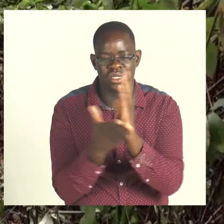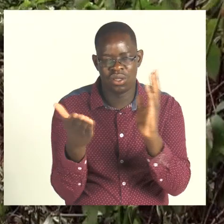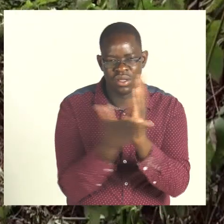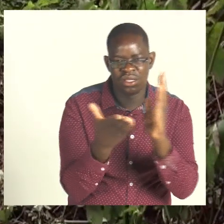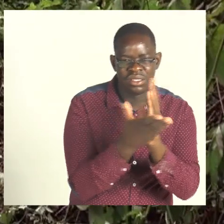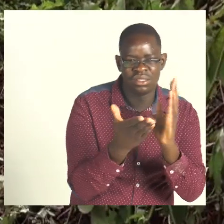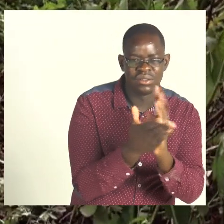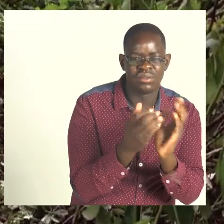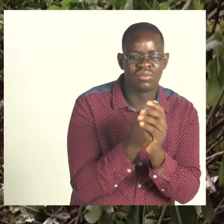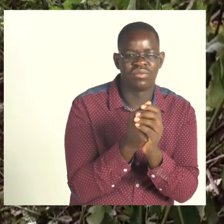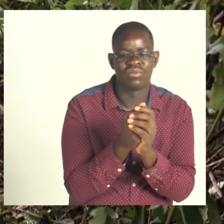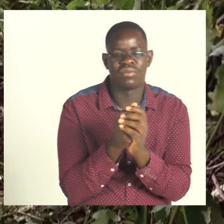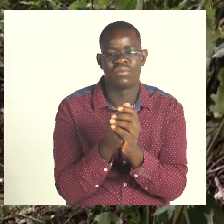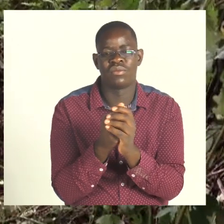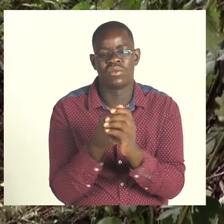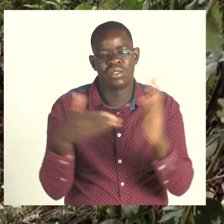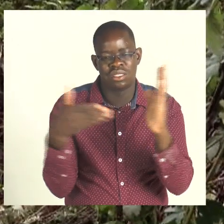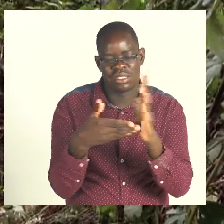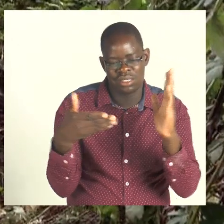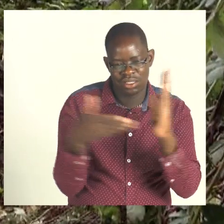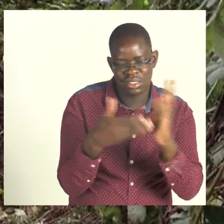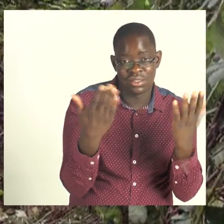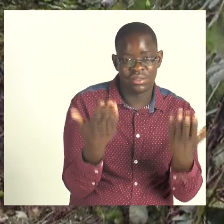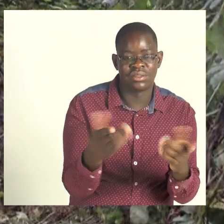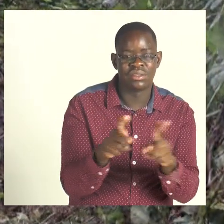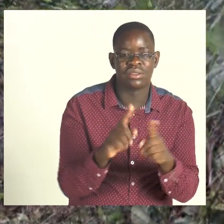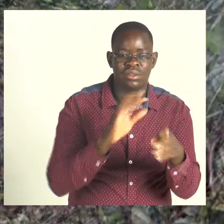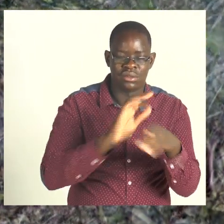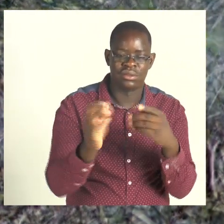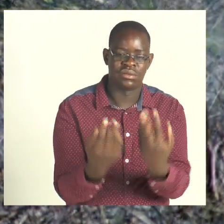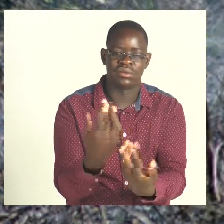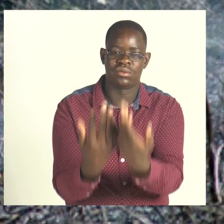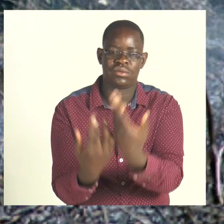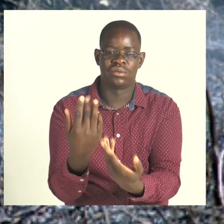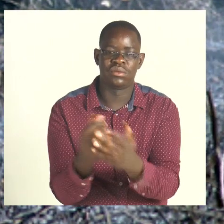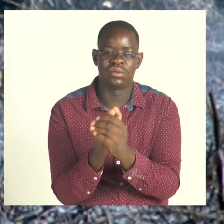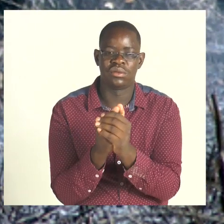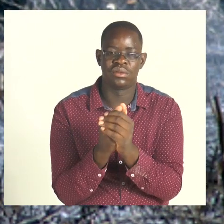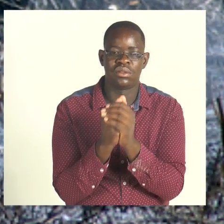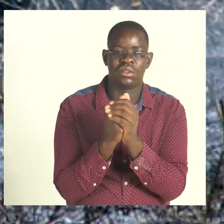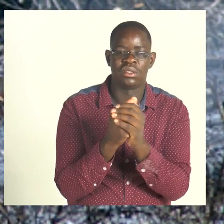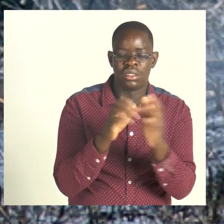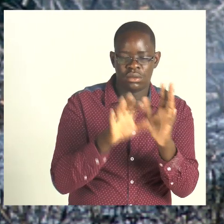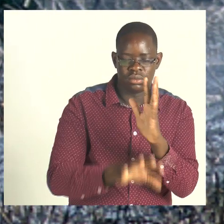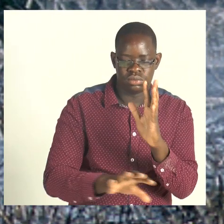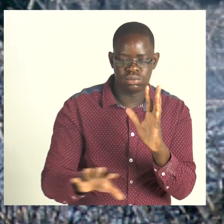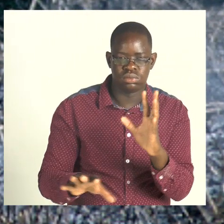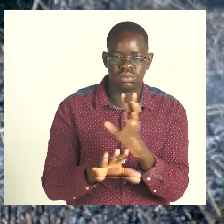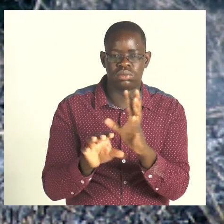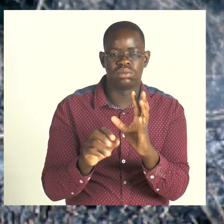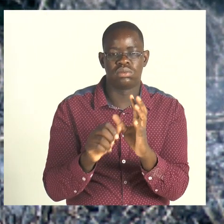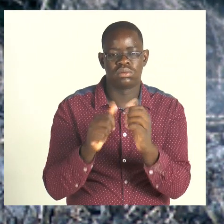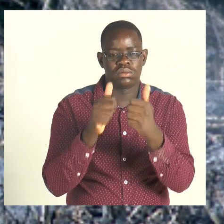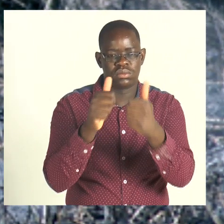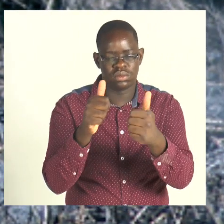bushes and shrubs with slashes or axes, and then burning them. Ash that remain after the burning is plowed